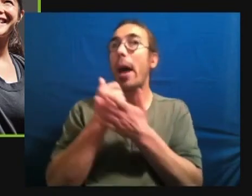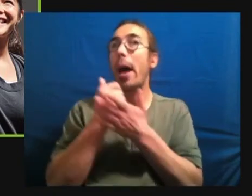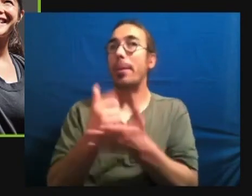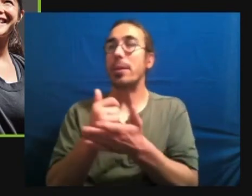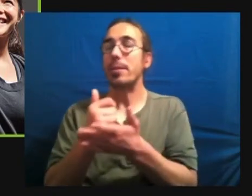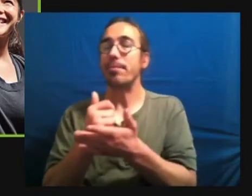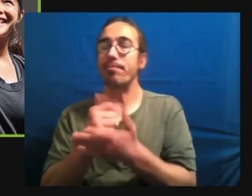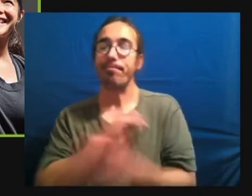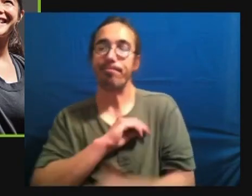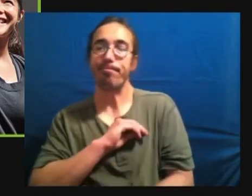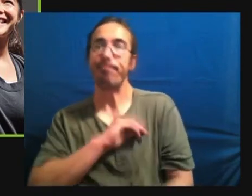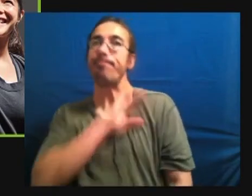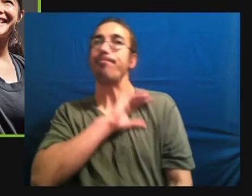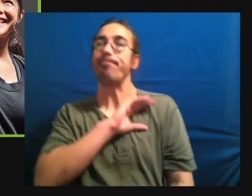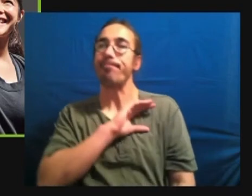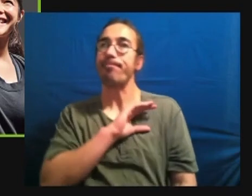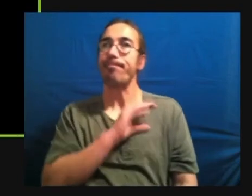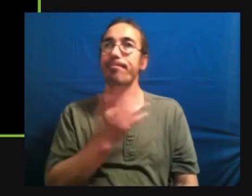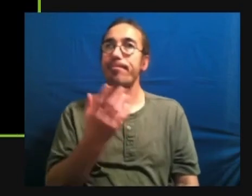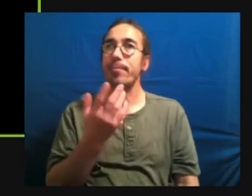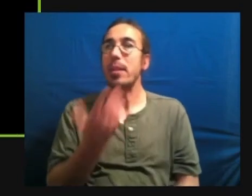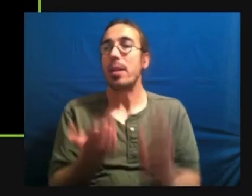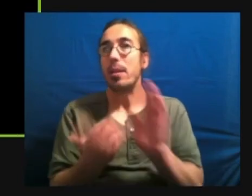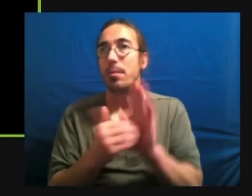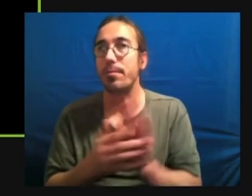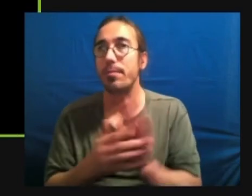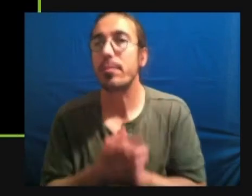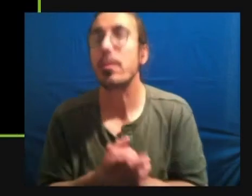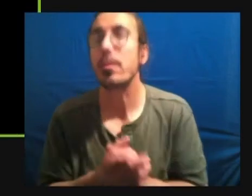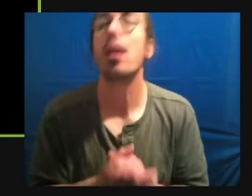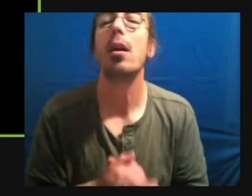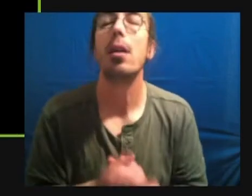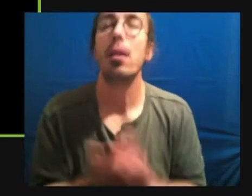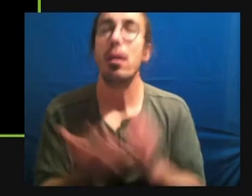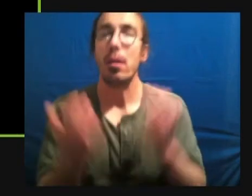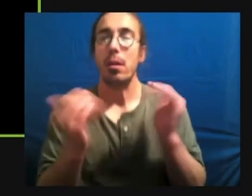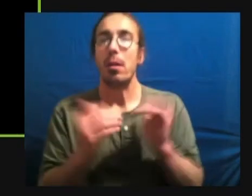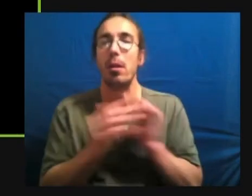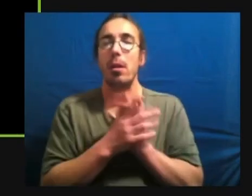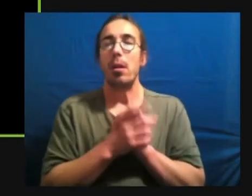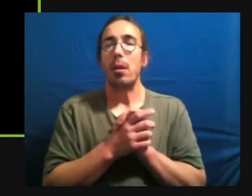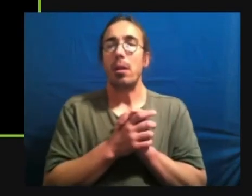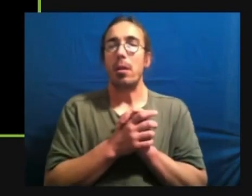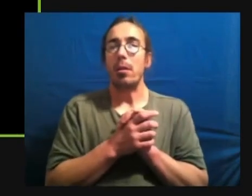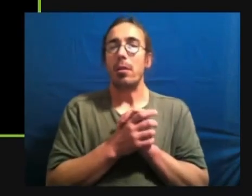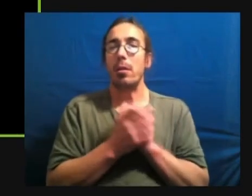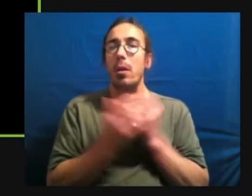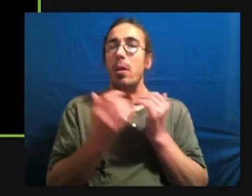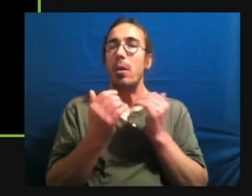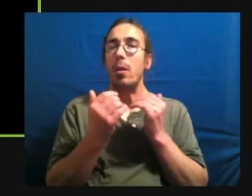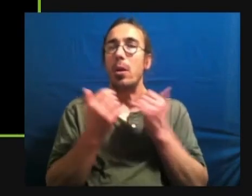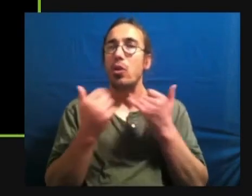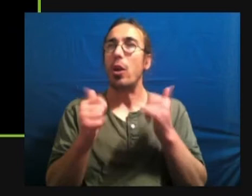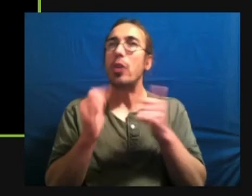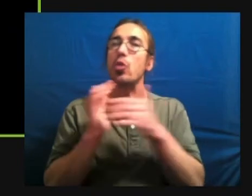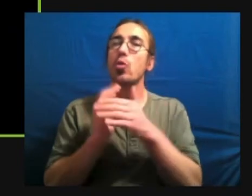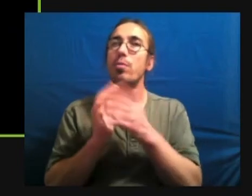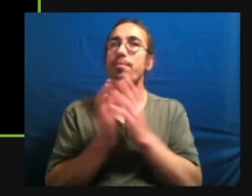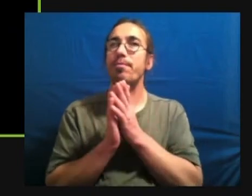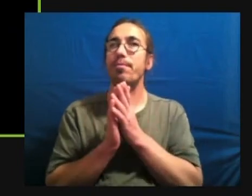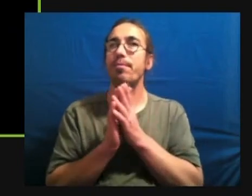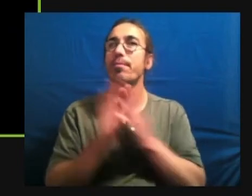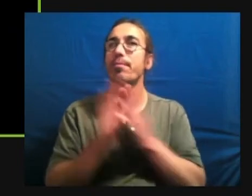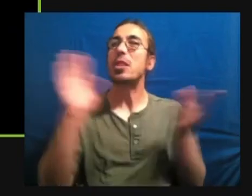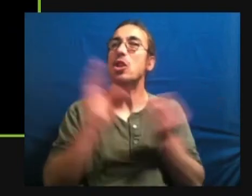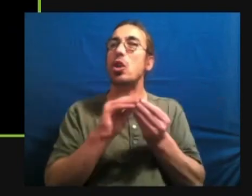So yeah, we move on to collaborative empathy. So we're still moving up. Ellison is not